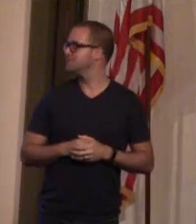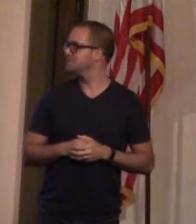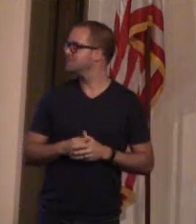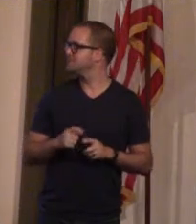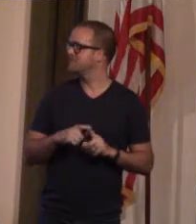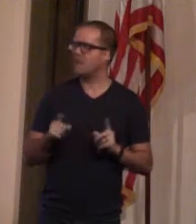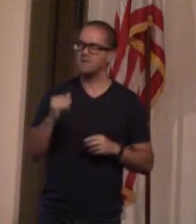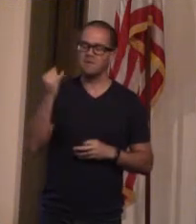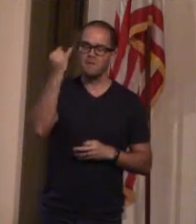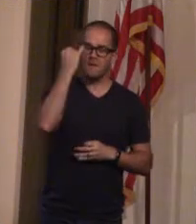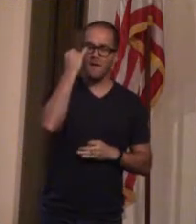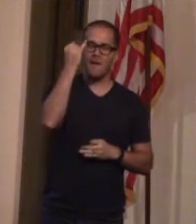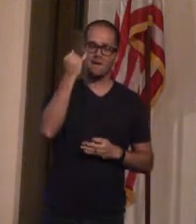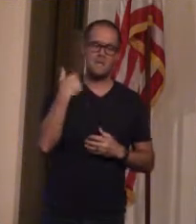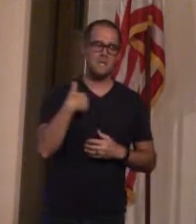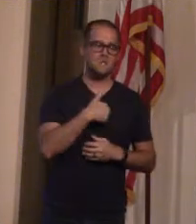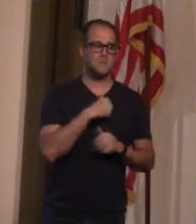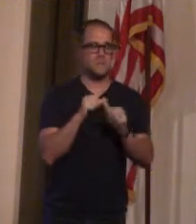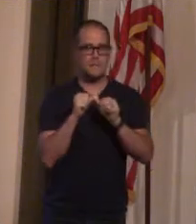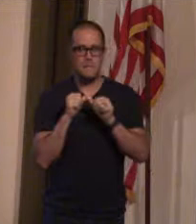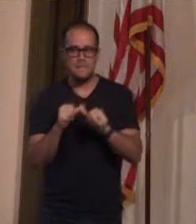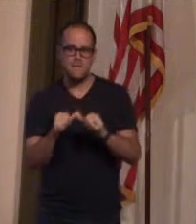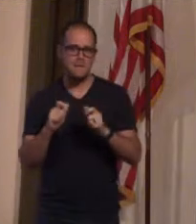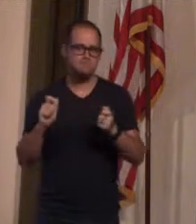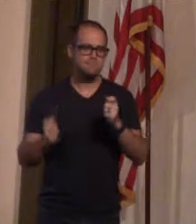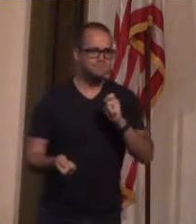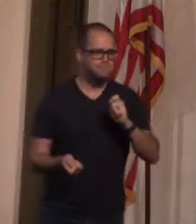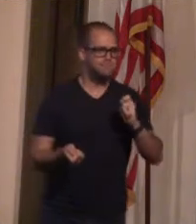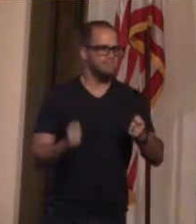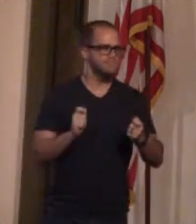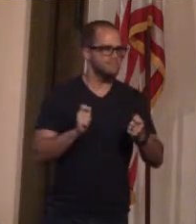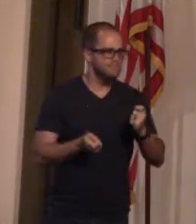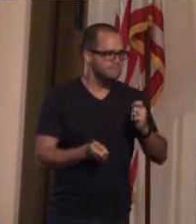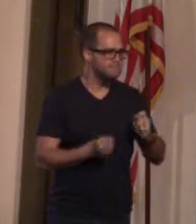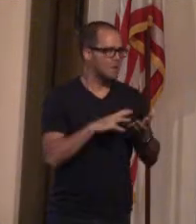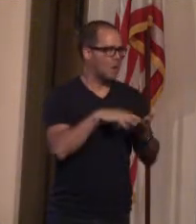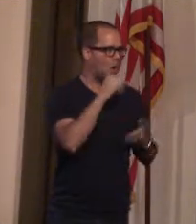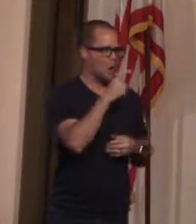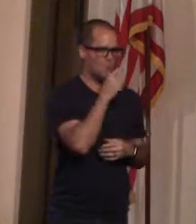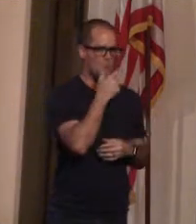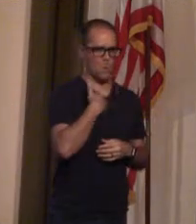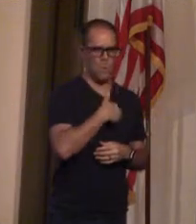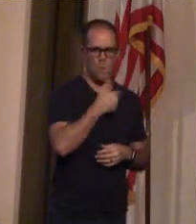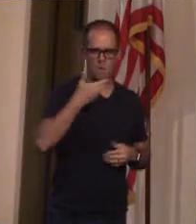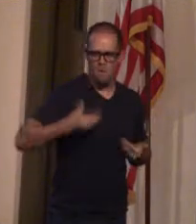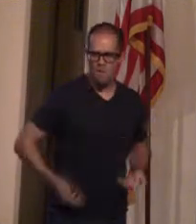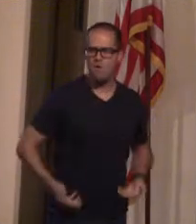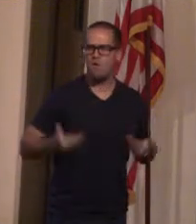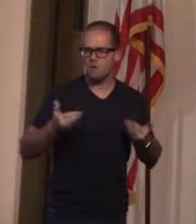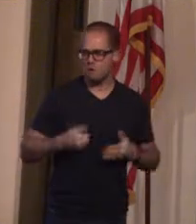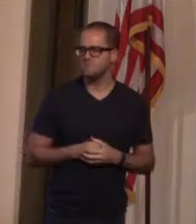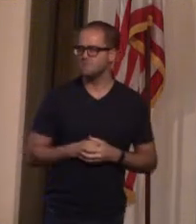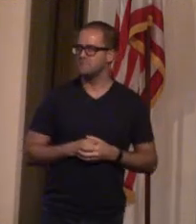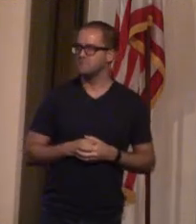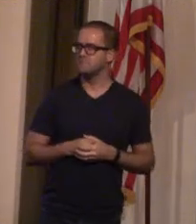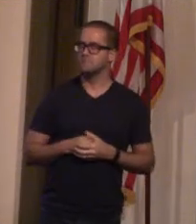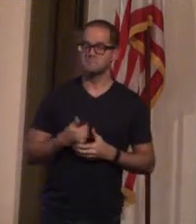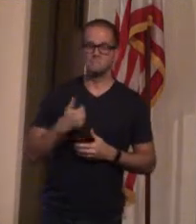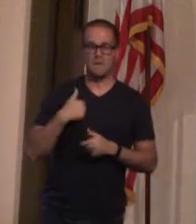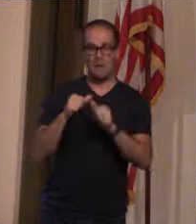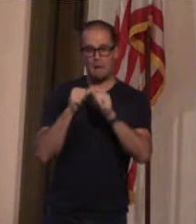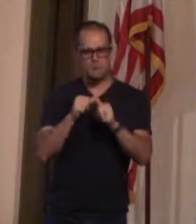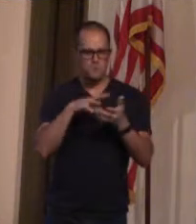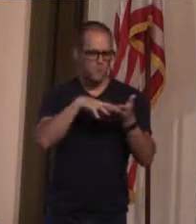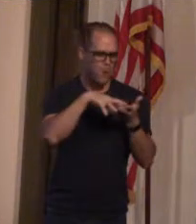getting that point, just talk with me later and we'll talk about it more. The idea is, we